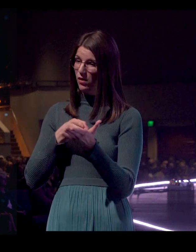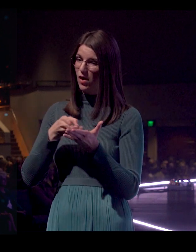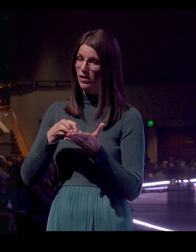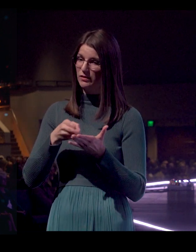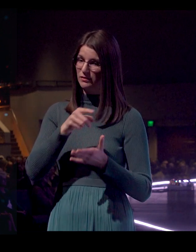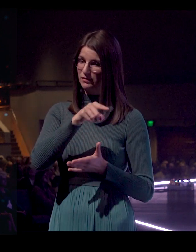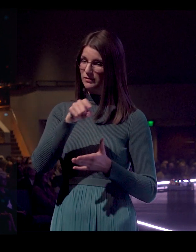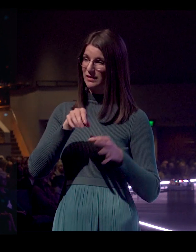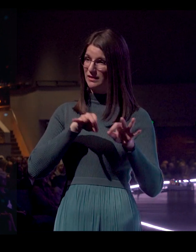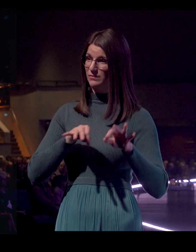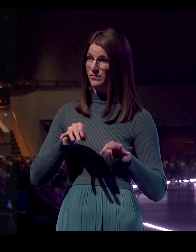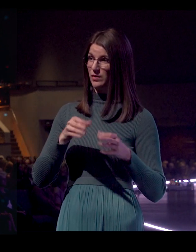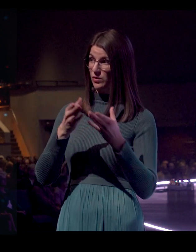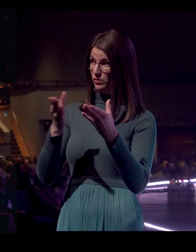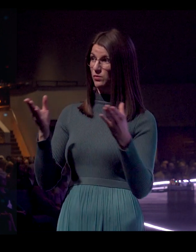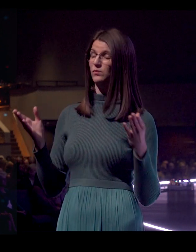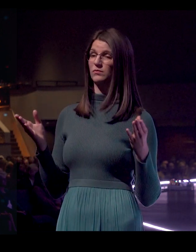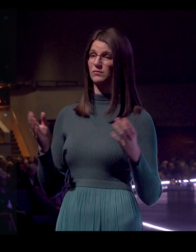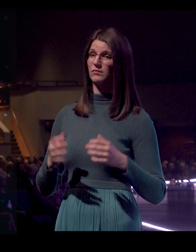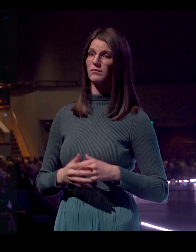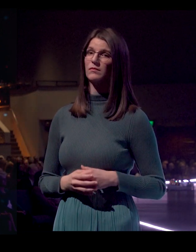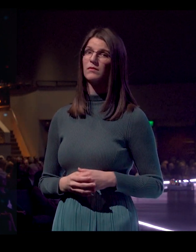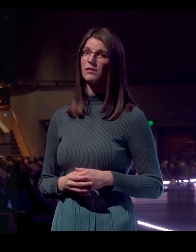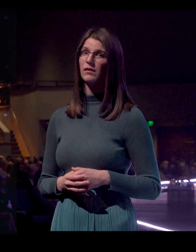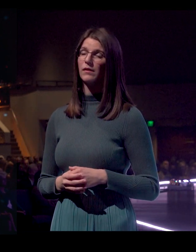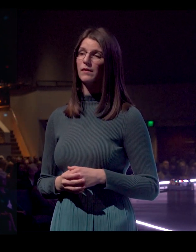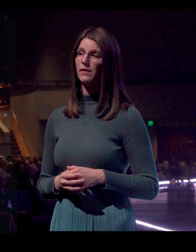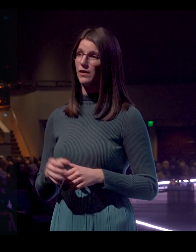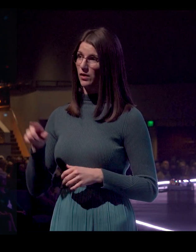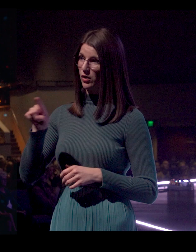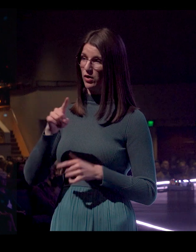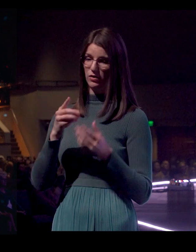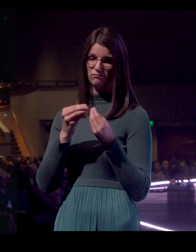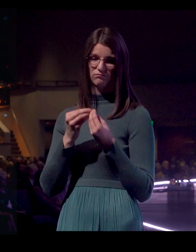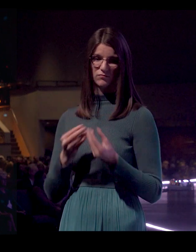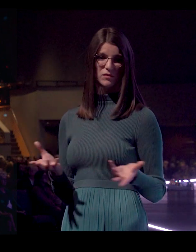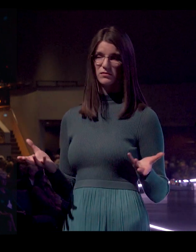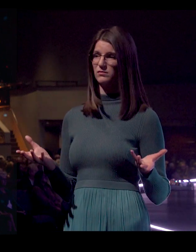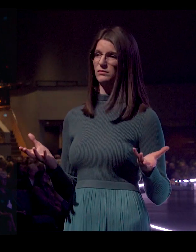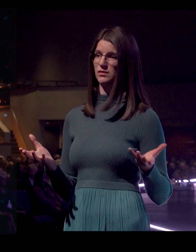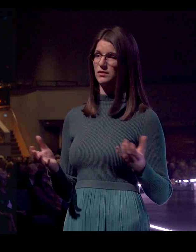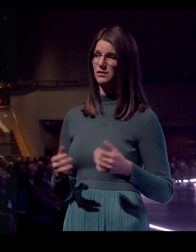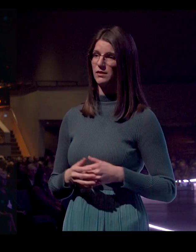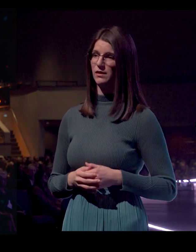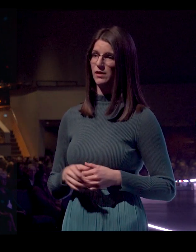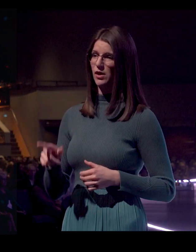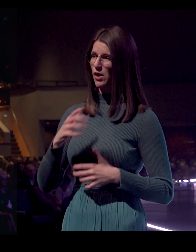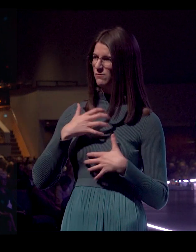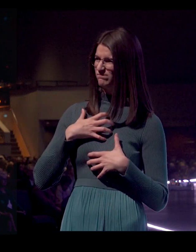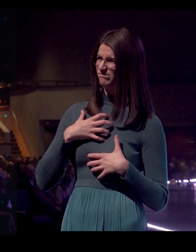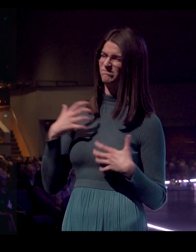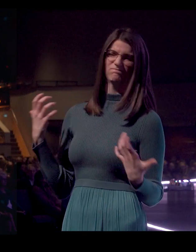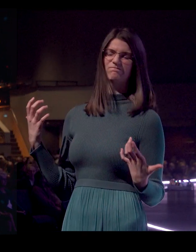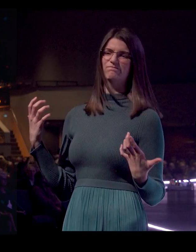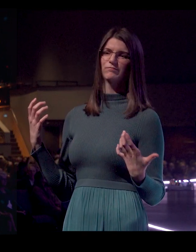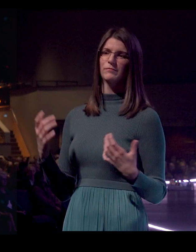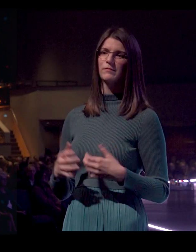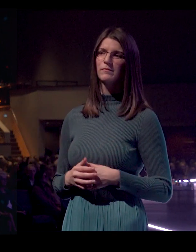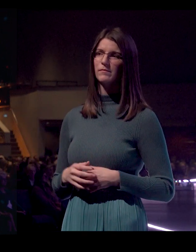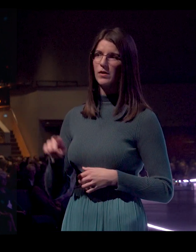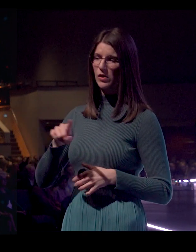are you lost? Are you angry? Are you anxious? Are you out of balance?